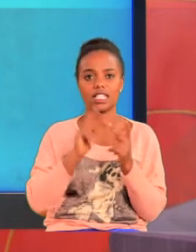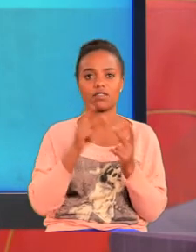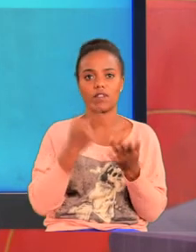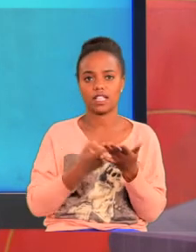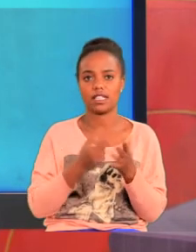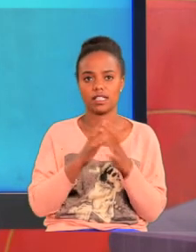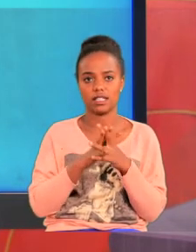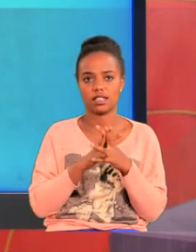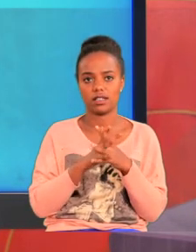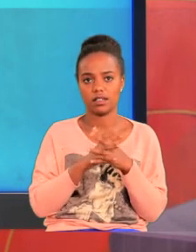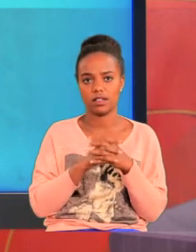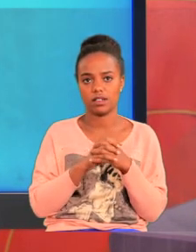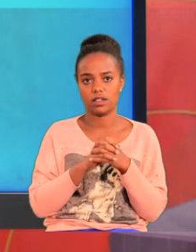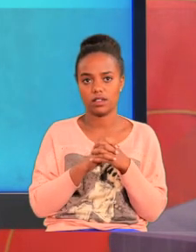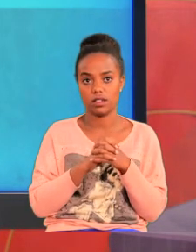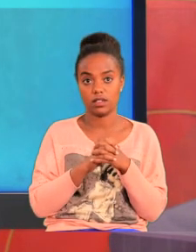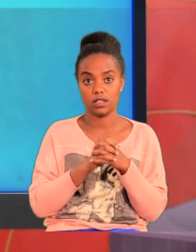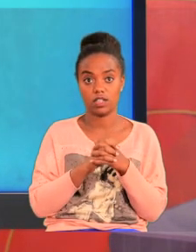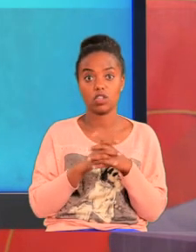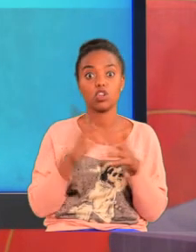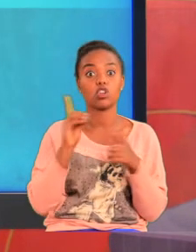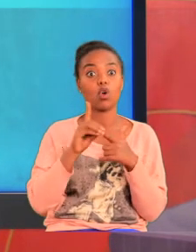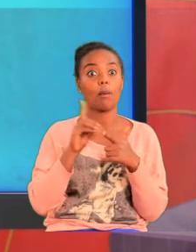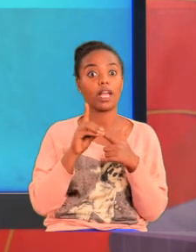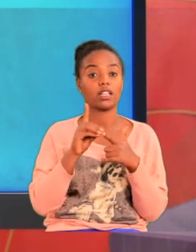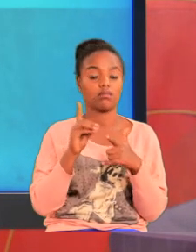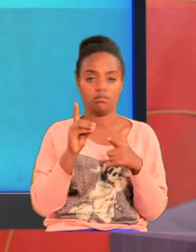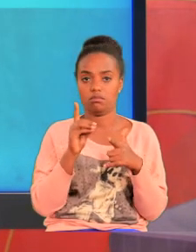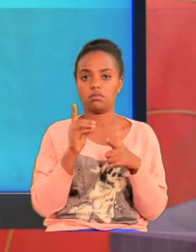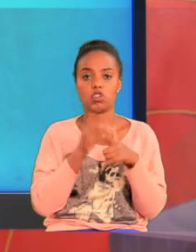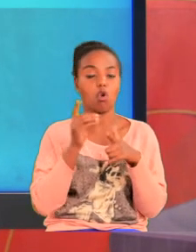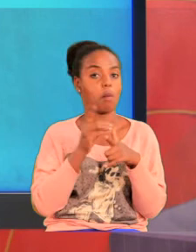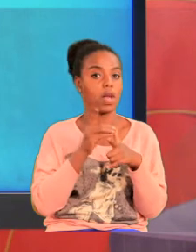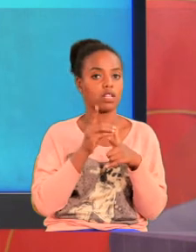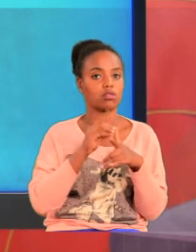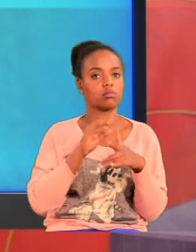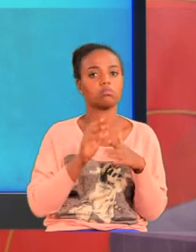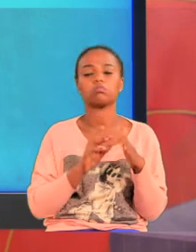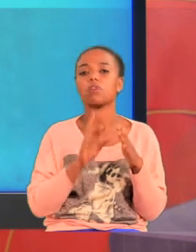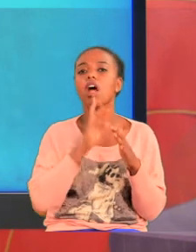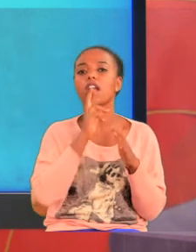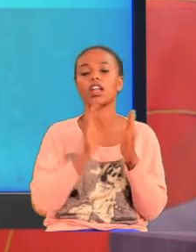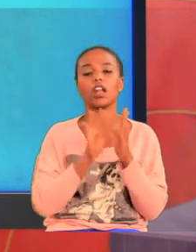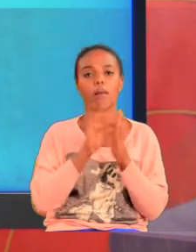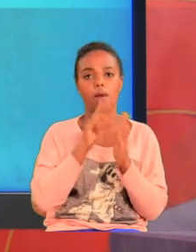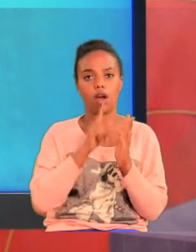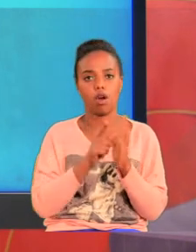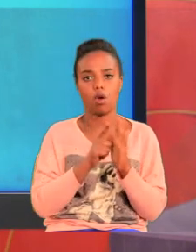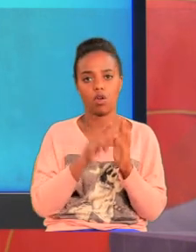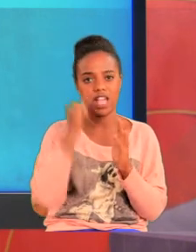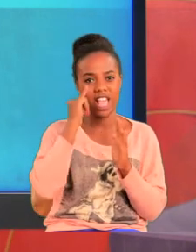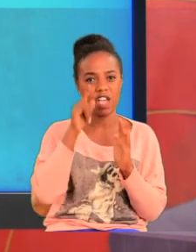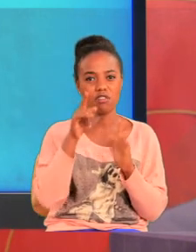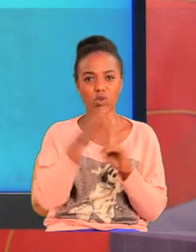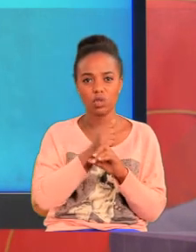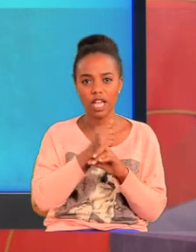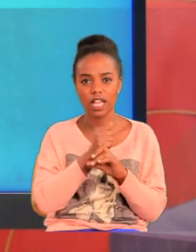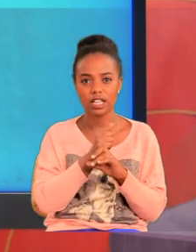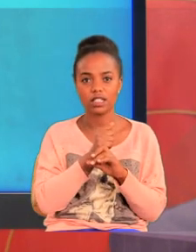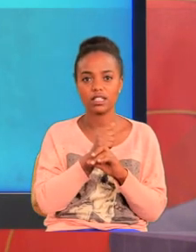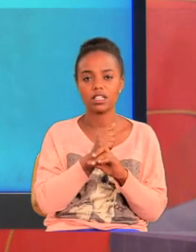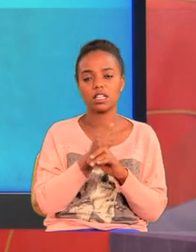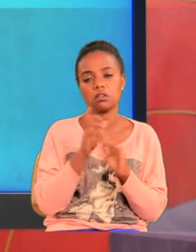this, where the domain is set of real number. So here, if you take,